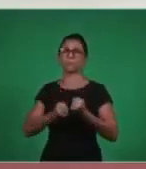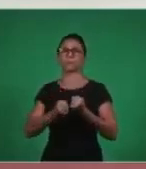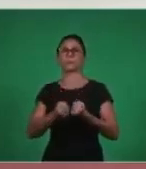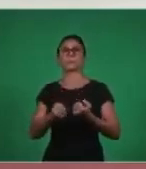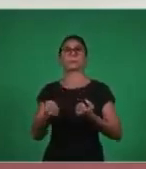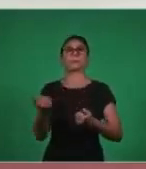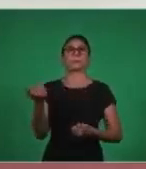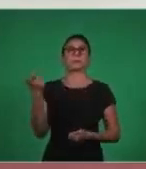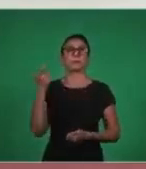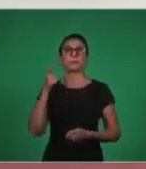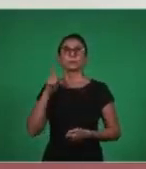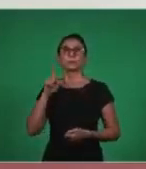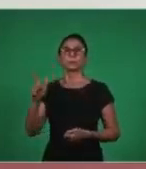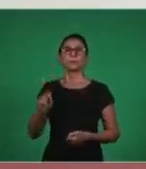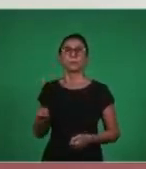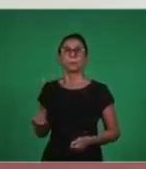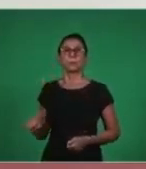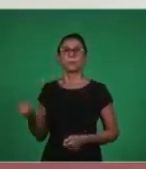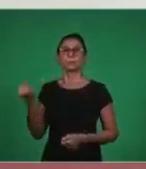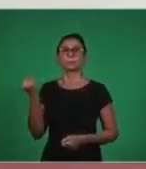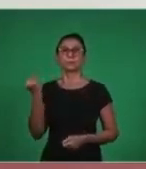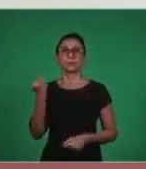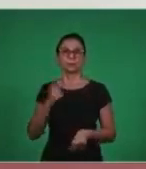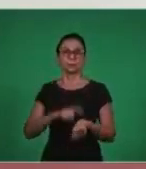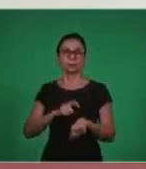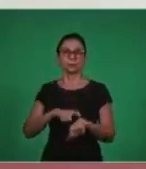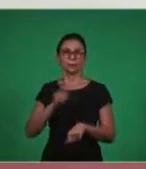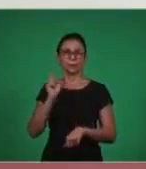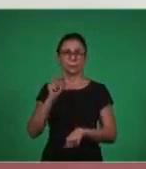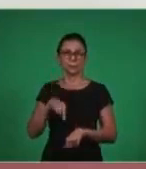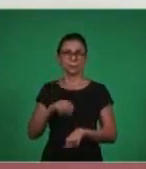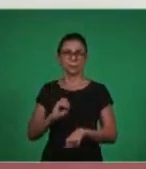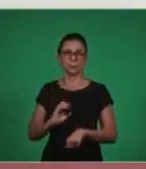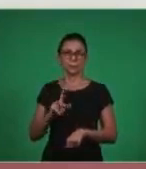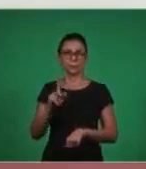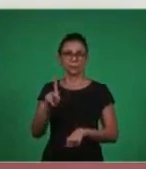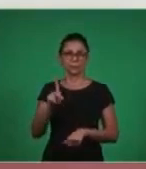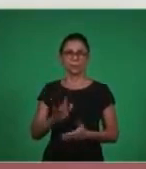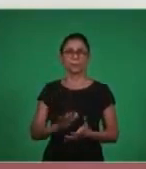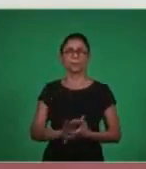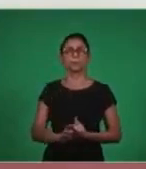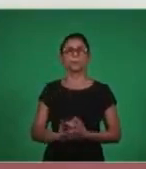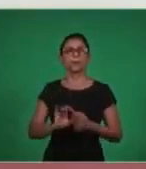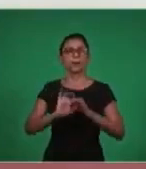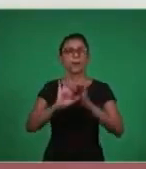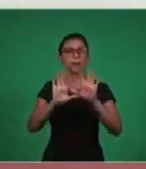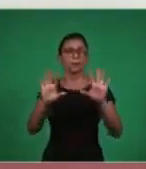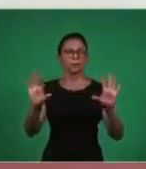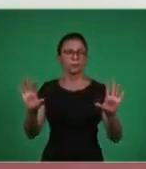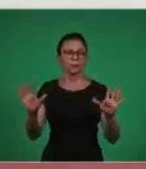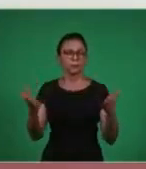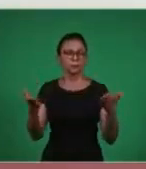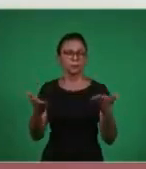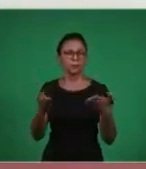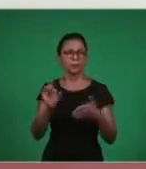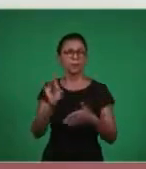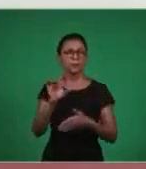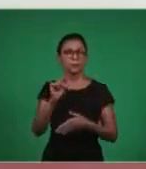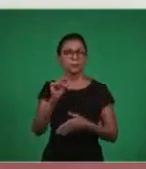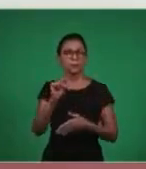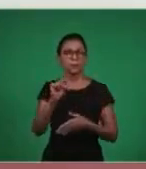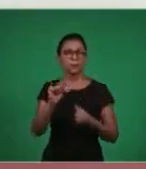there. So they are making an effort to take advantage of the time that we have here. So we are going to be here